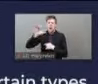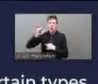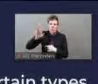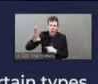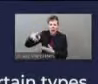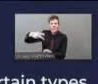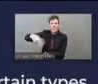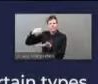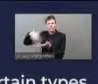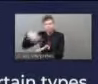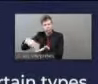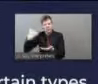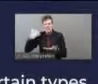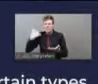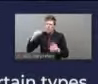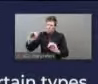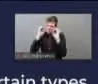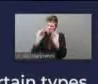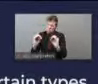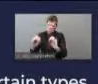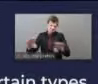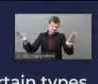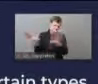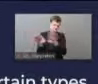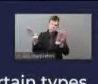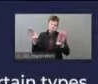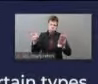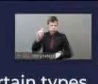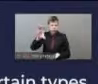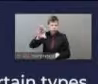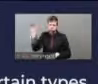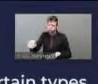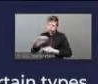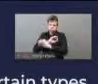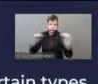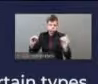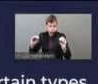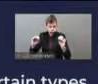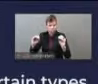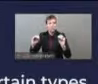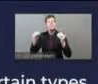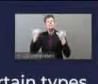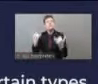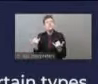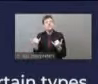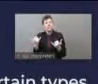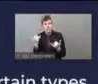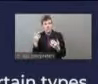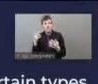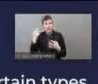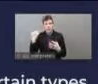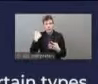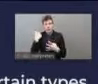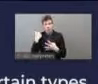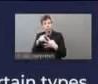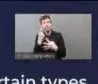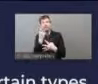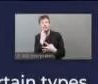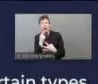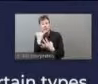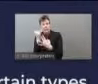and a lot of that has to do with vaccines, now still closed in yellow. But once you get to